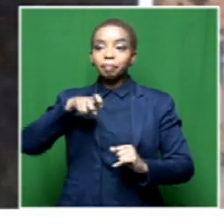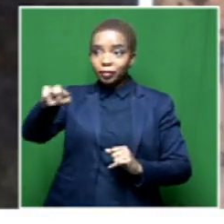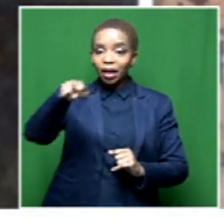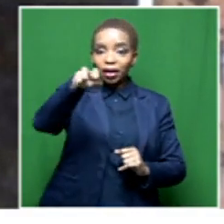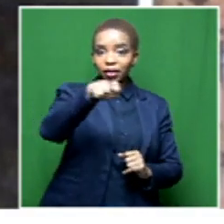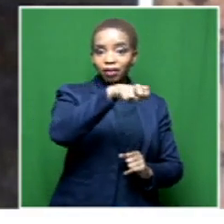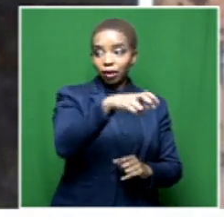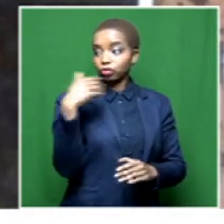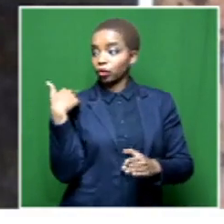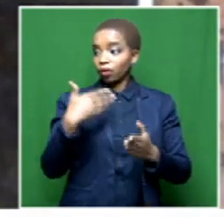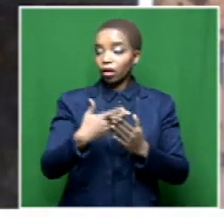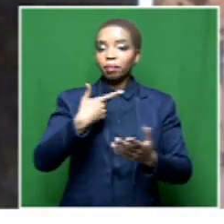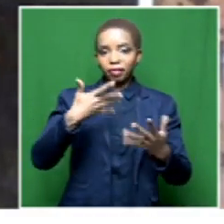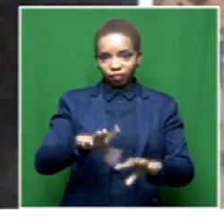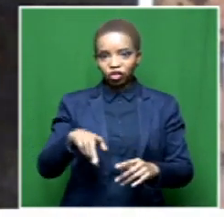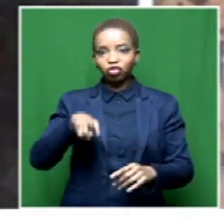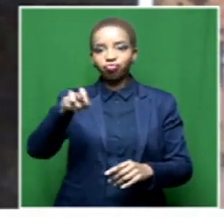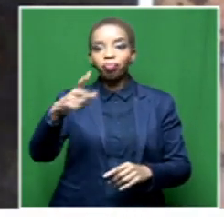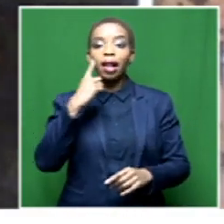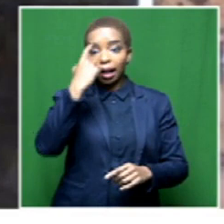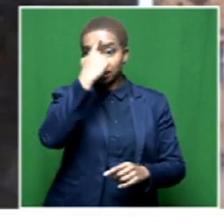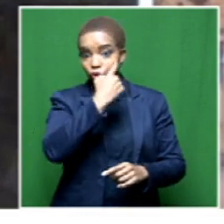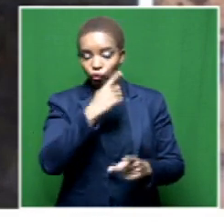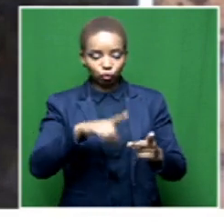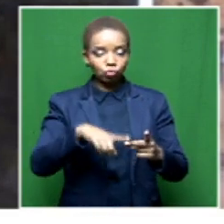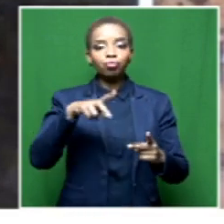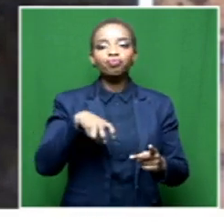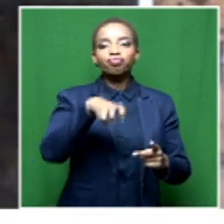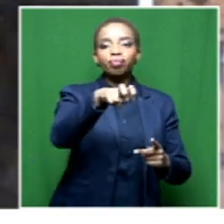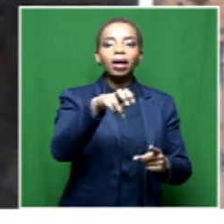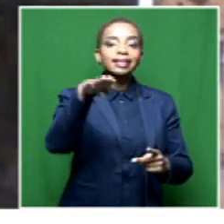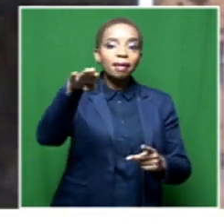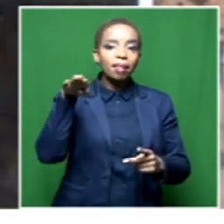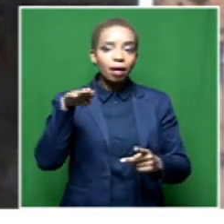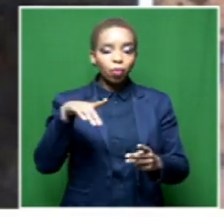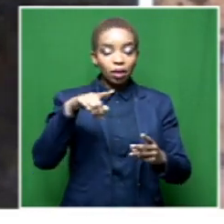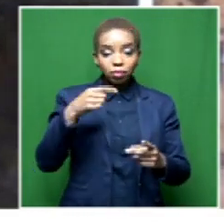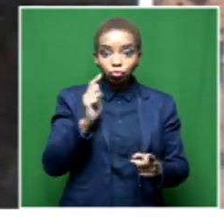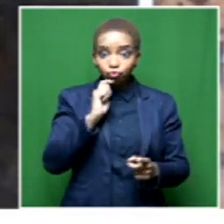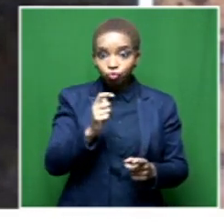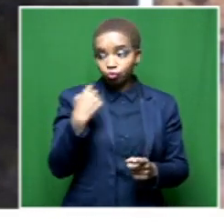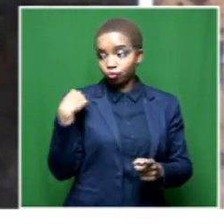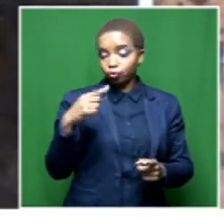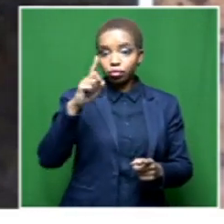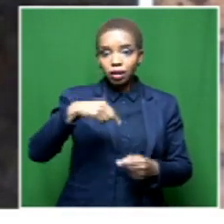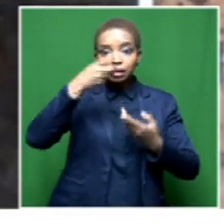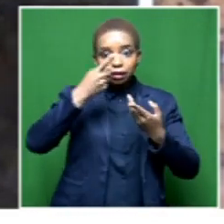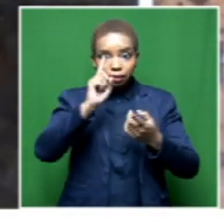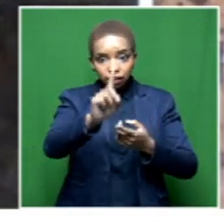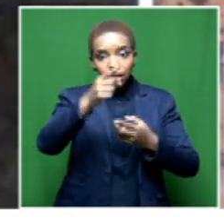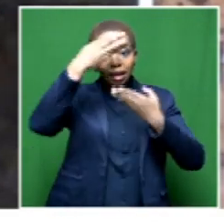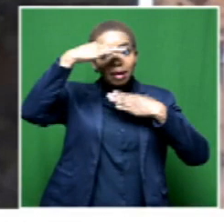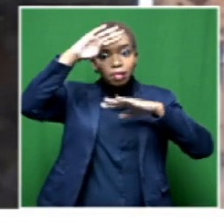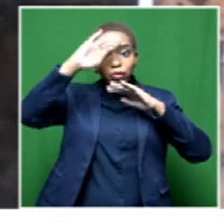to Lesotho, I've traveled to Zimbabwe. I was supposed to go to Botswana due to lockdown. You know, unfortunately, I